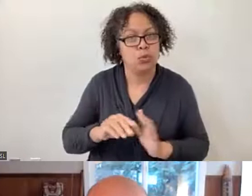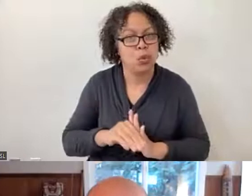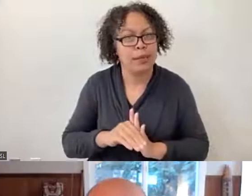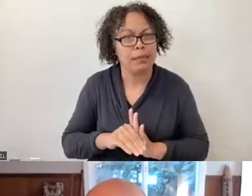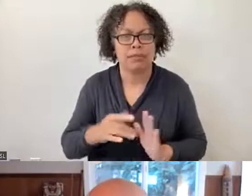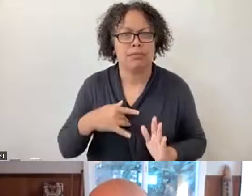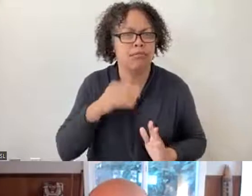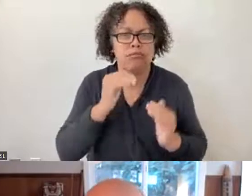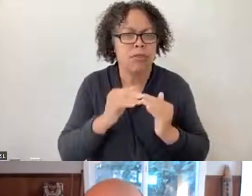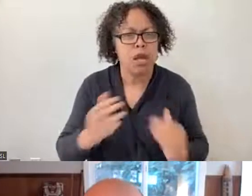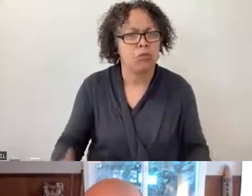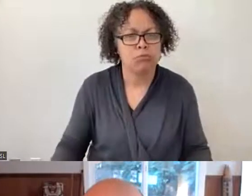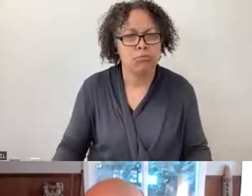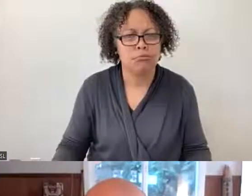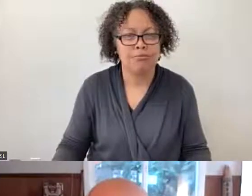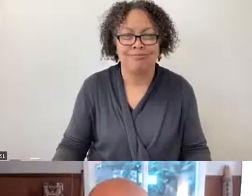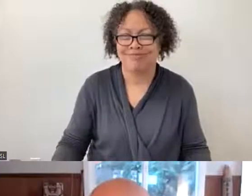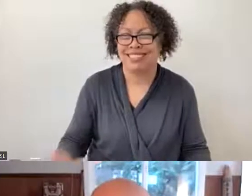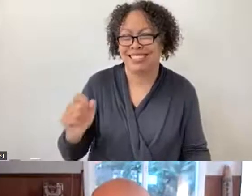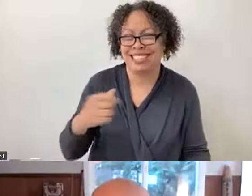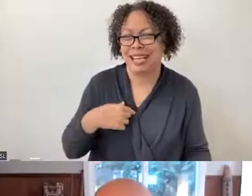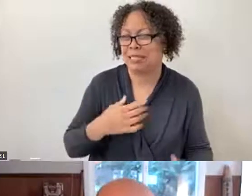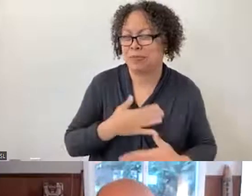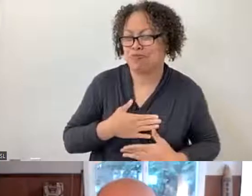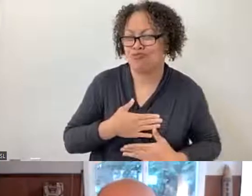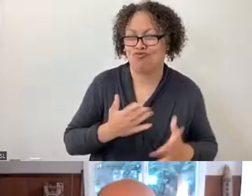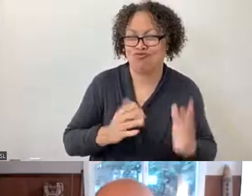fine. Yeah, privilege.